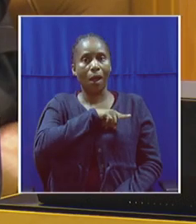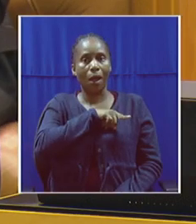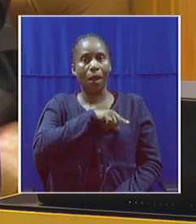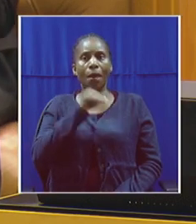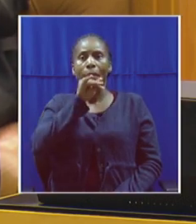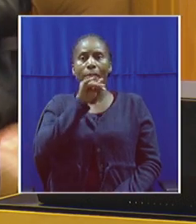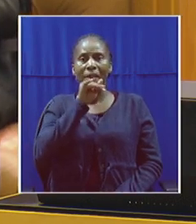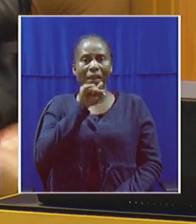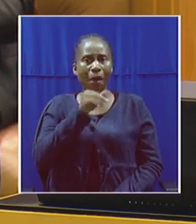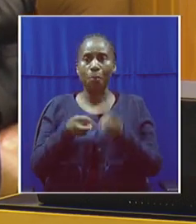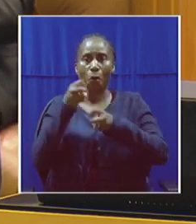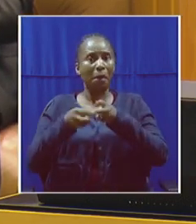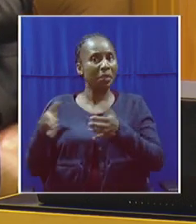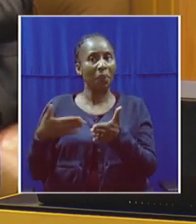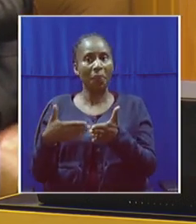minister